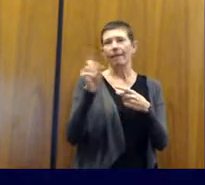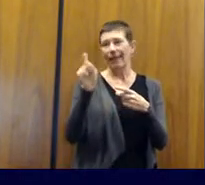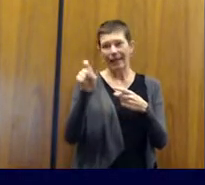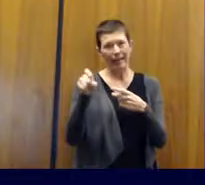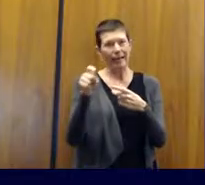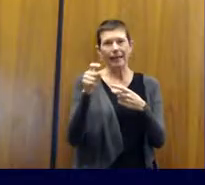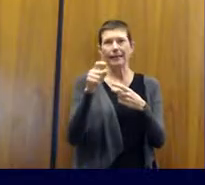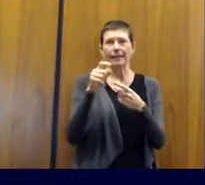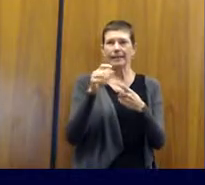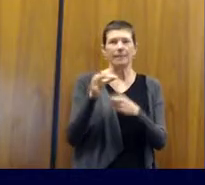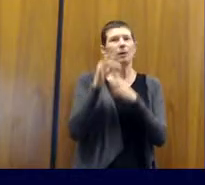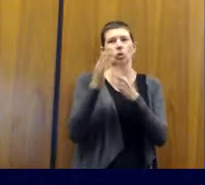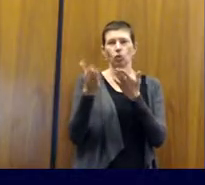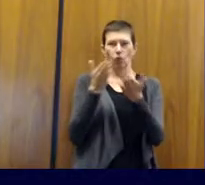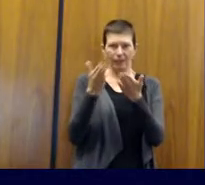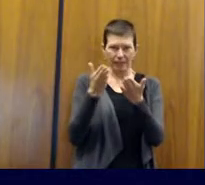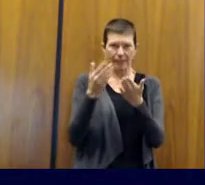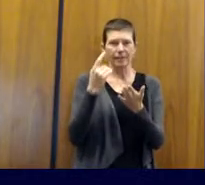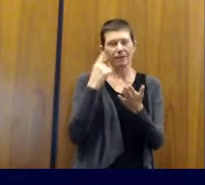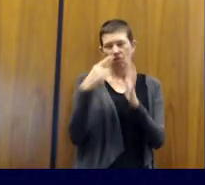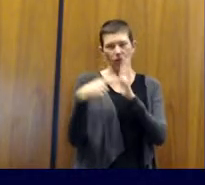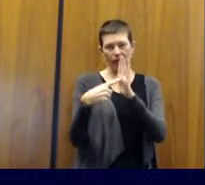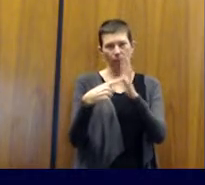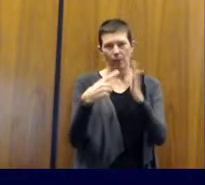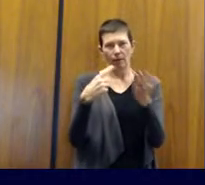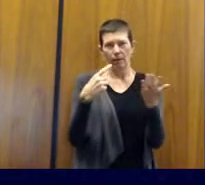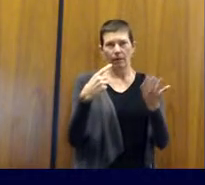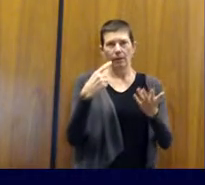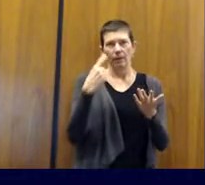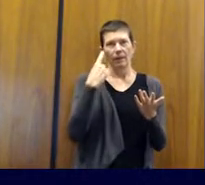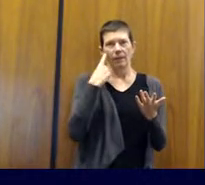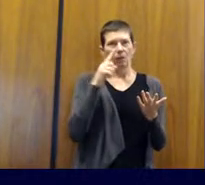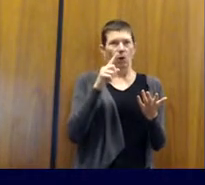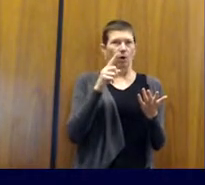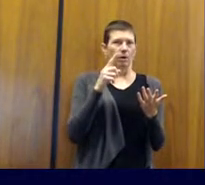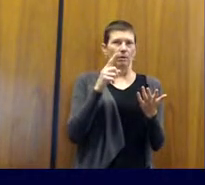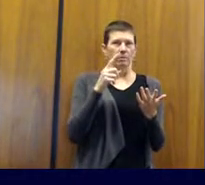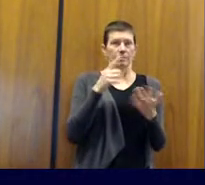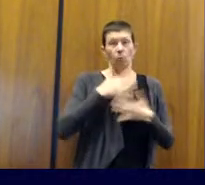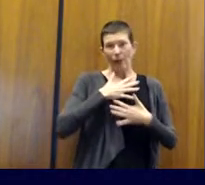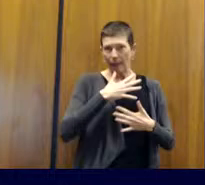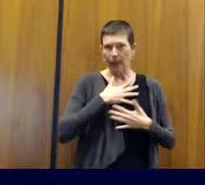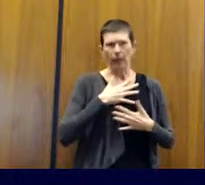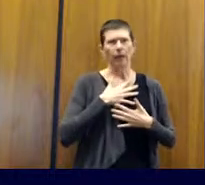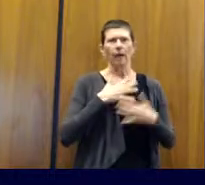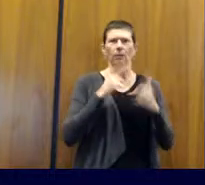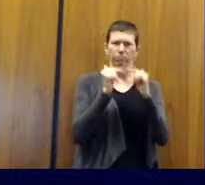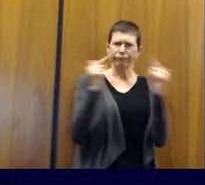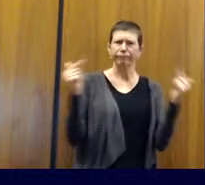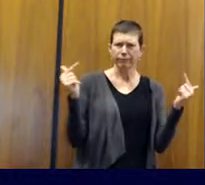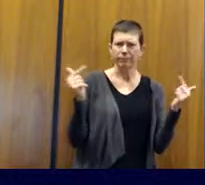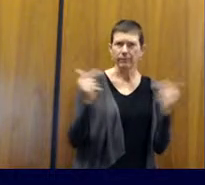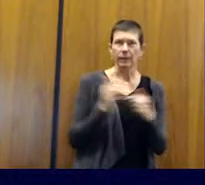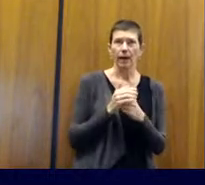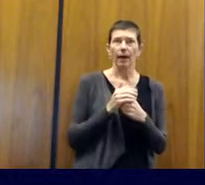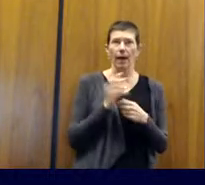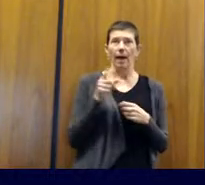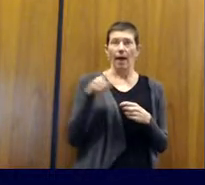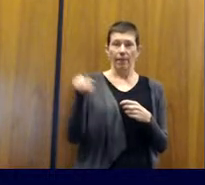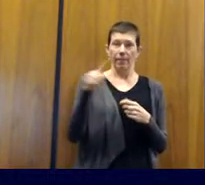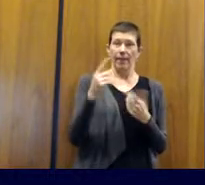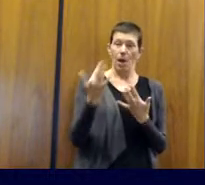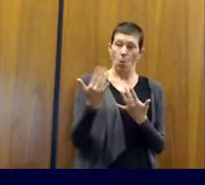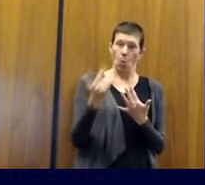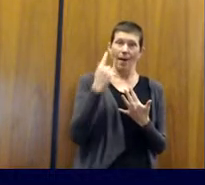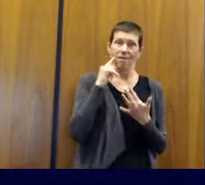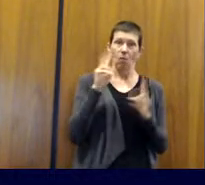special services for example, for breathing and that sort of thing. And they wait for what